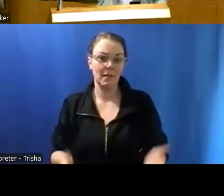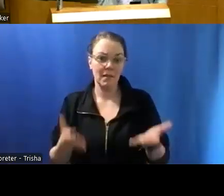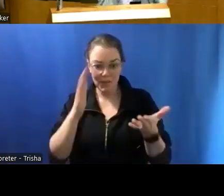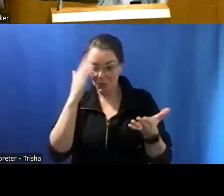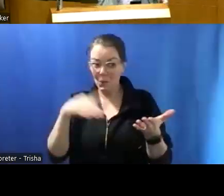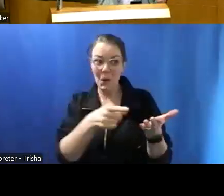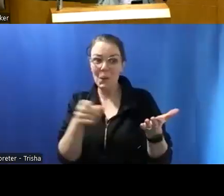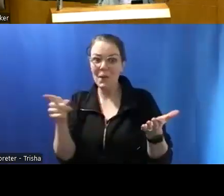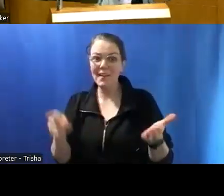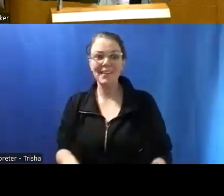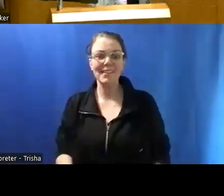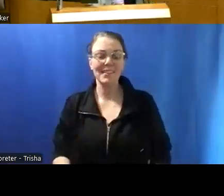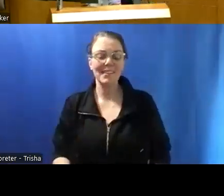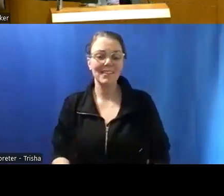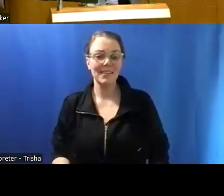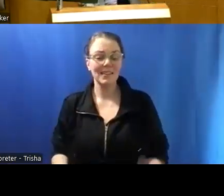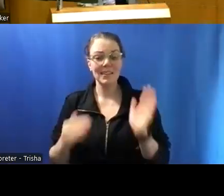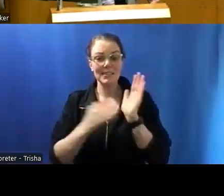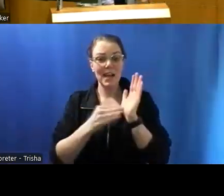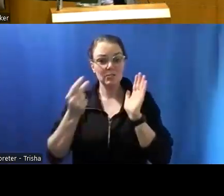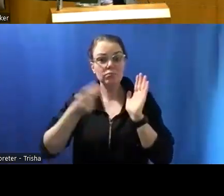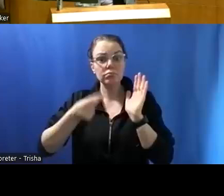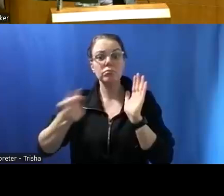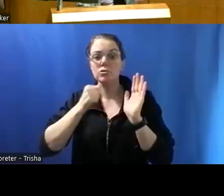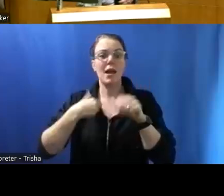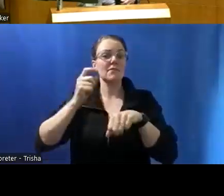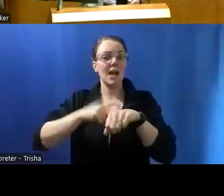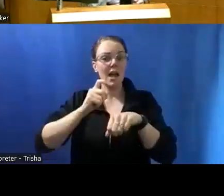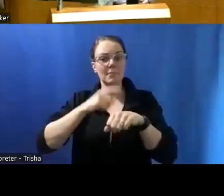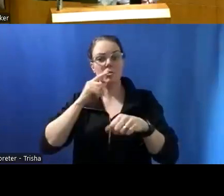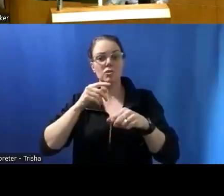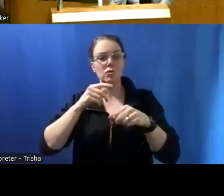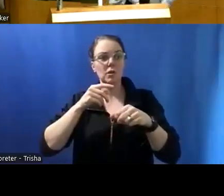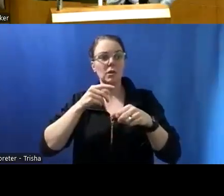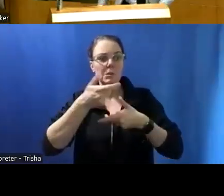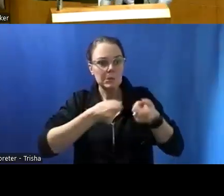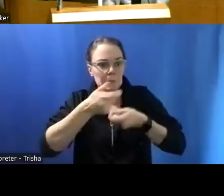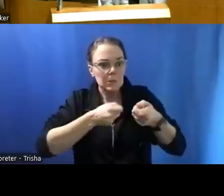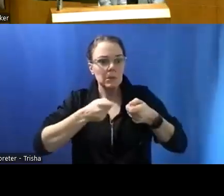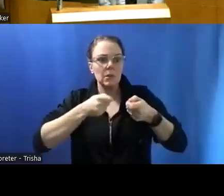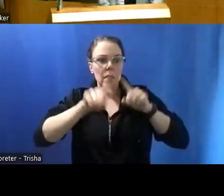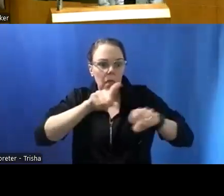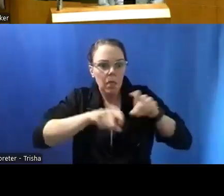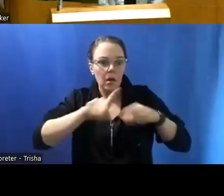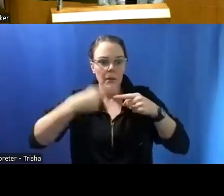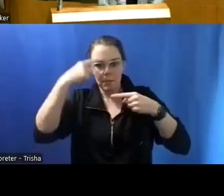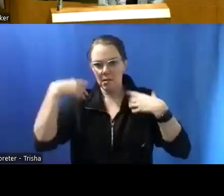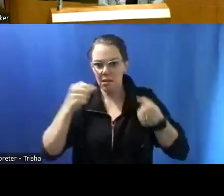is. Doctors don't have the time to get into these extended discussions with patients often,